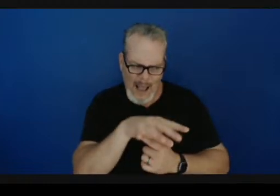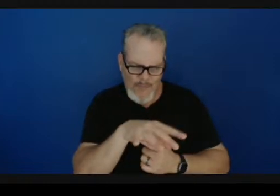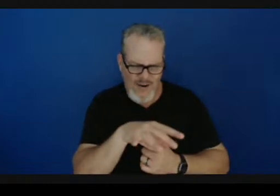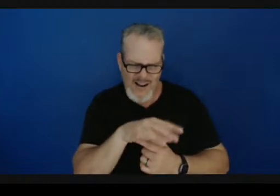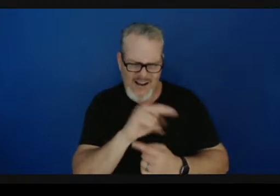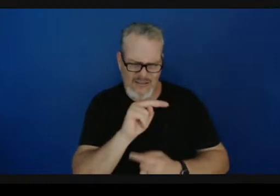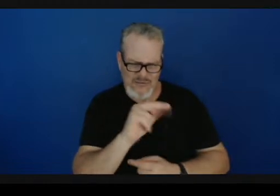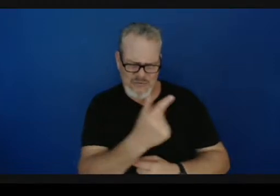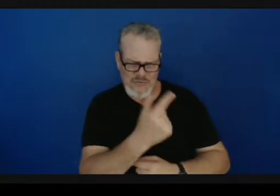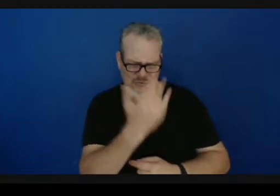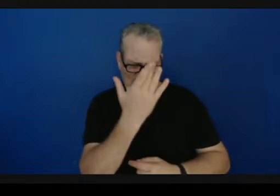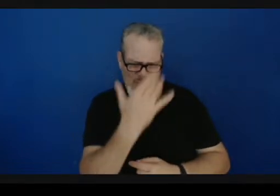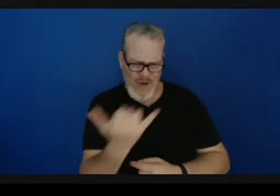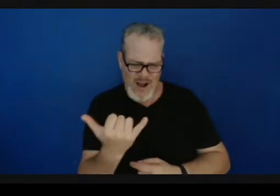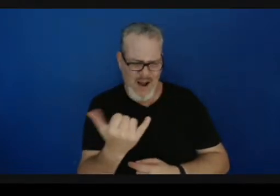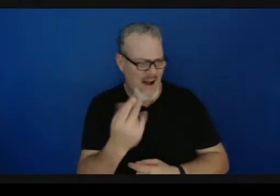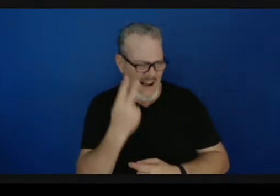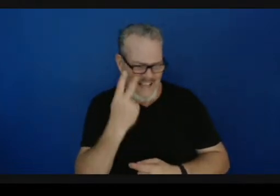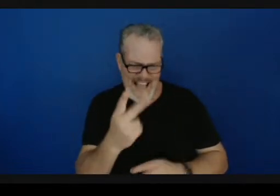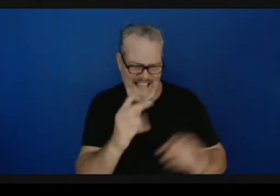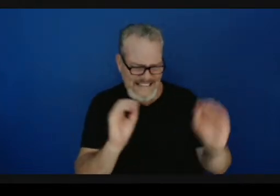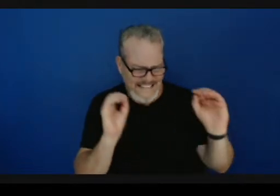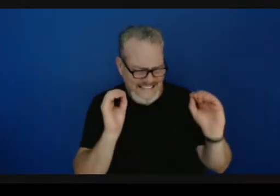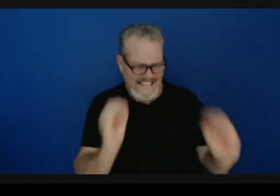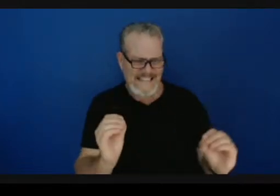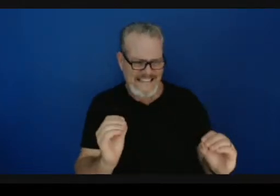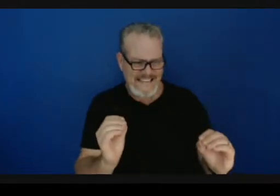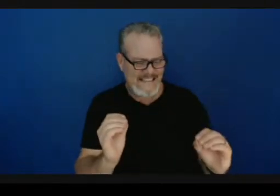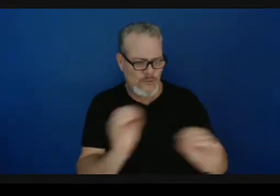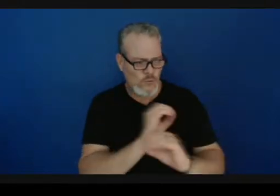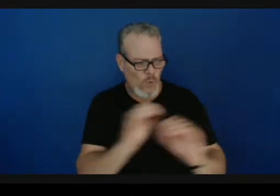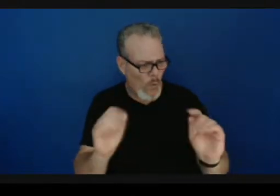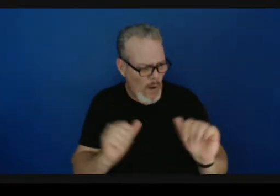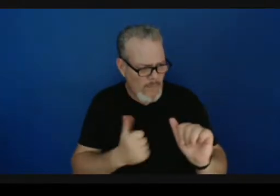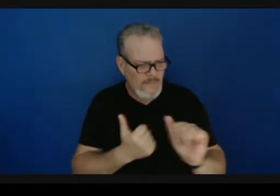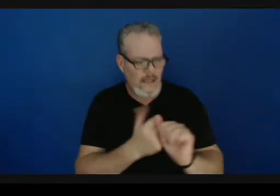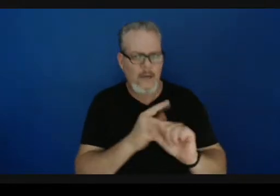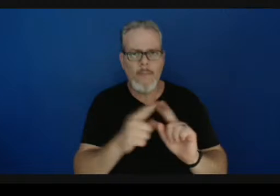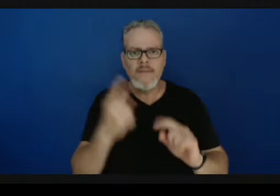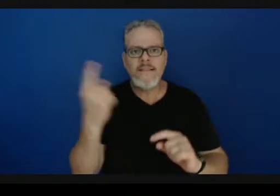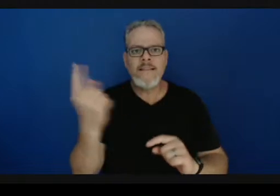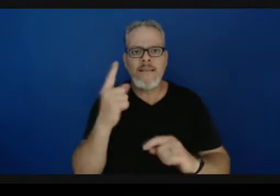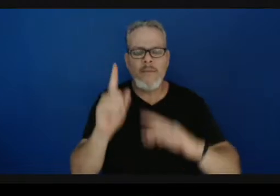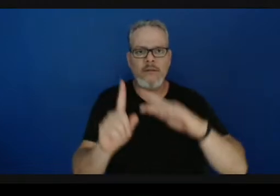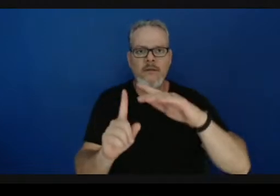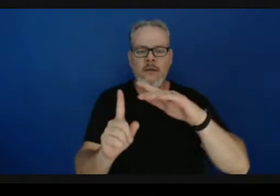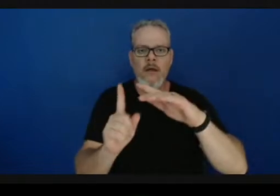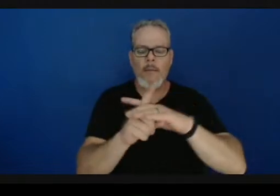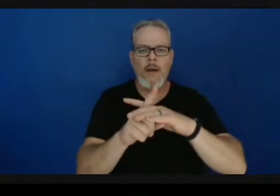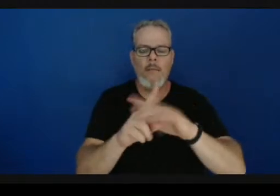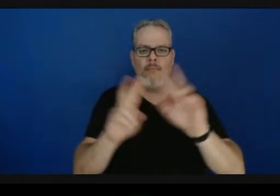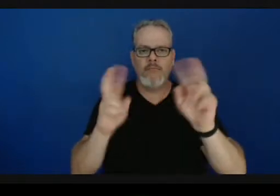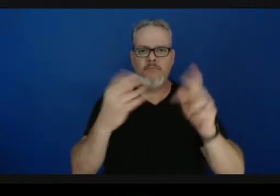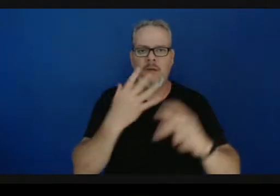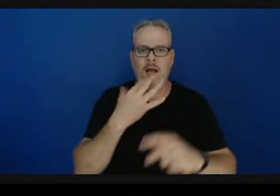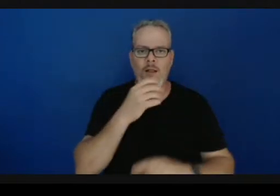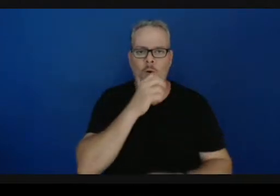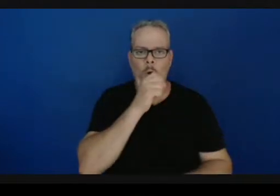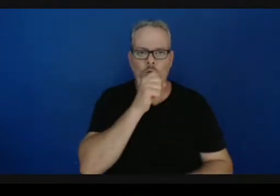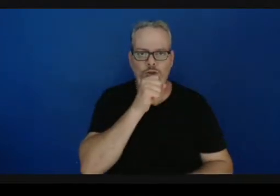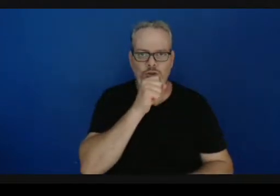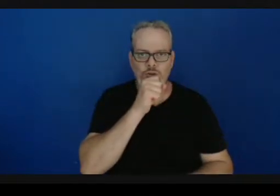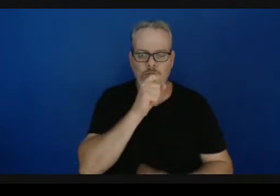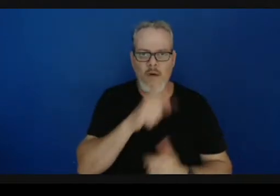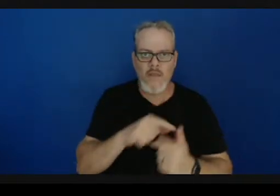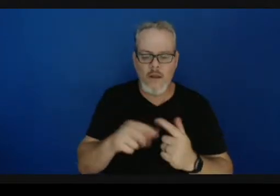at this point. The thermal hasn't updated. Nothing's updated. But it's like something's showing orange. And that's when we started to pull the triggers